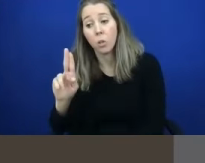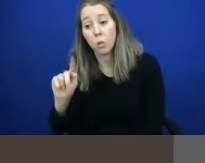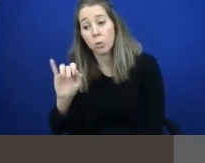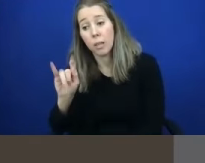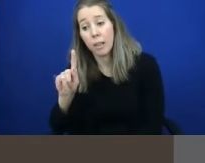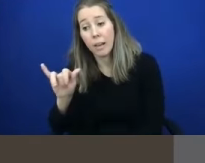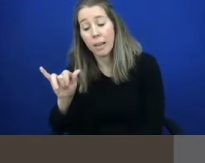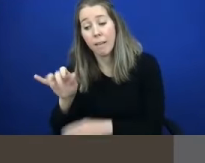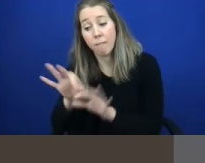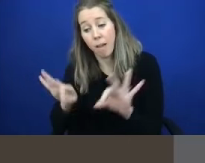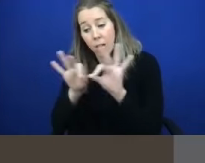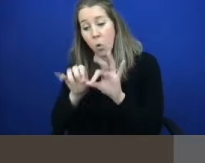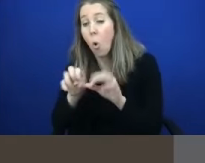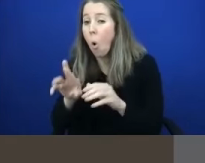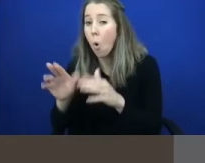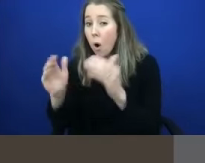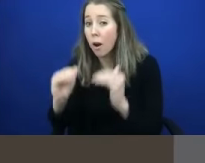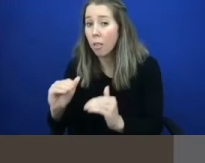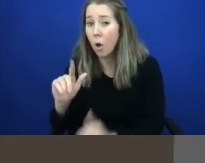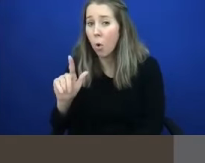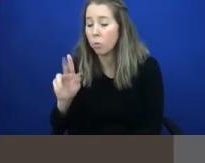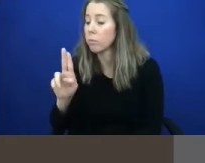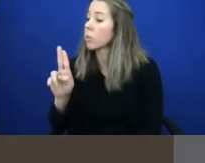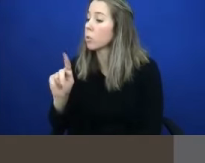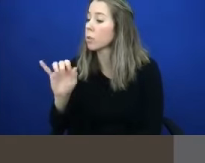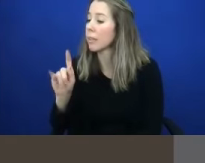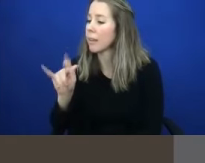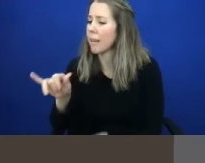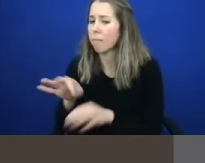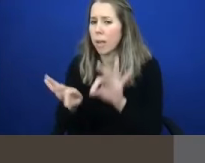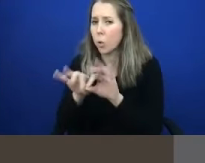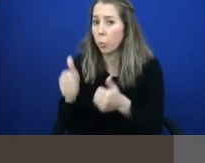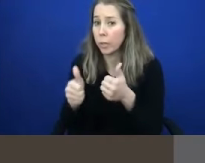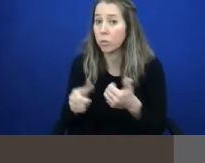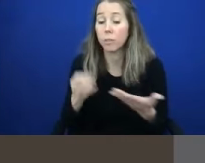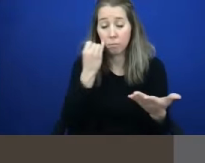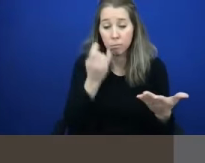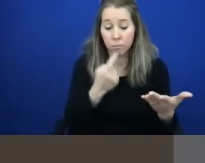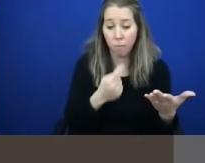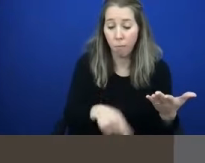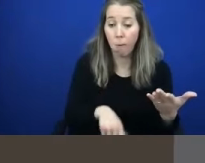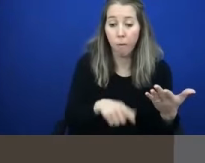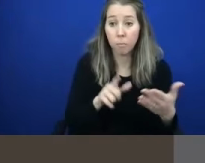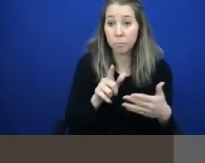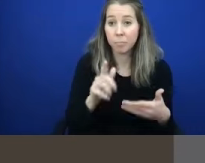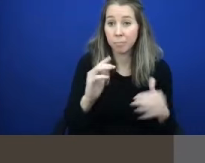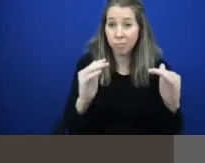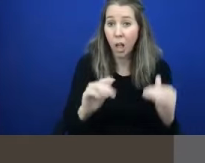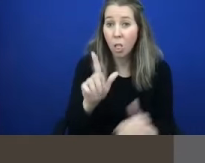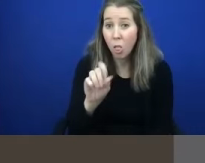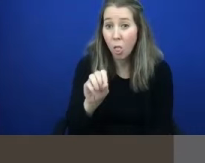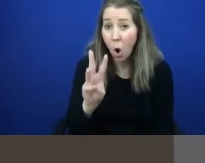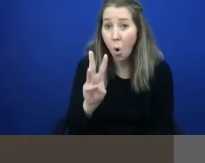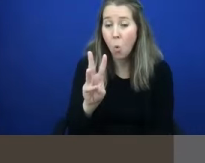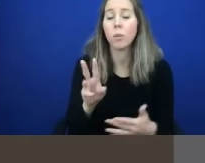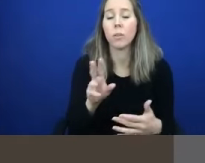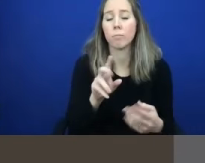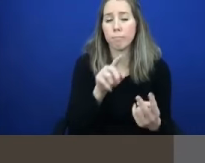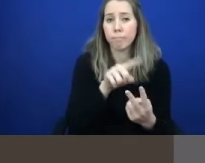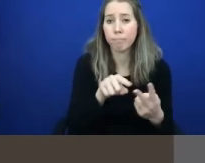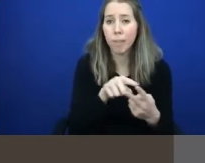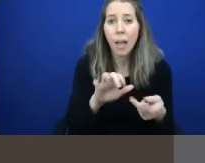or low utility value? And then if you say it's low in any one of those areas, how